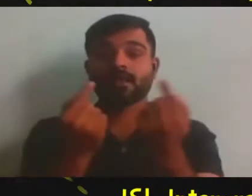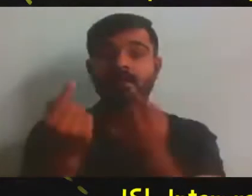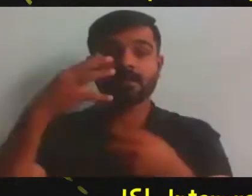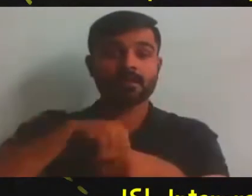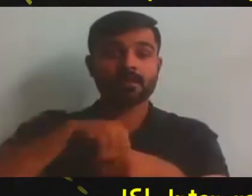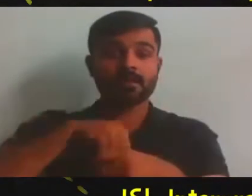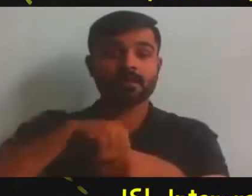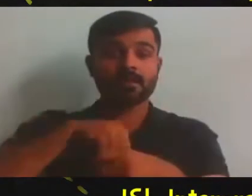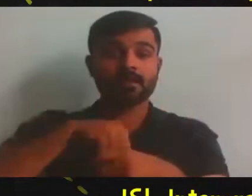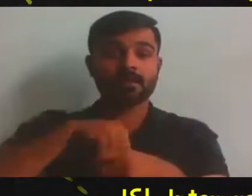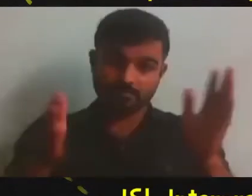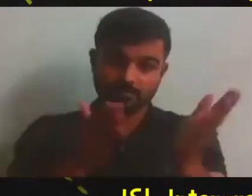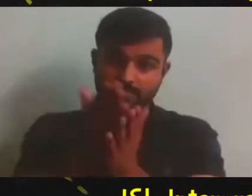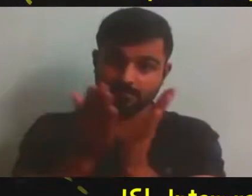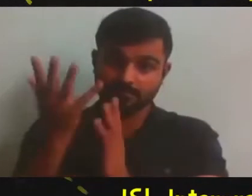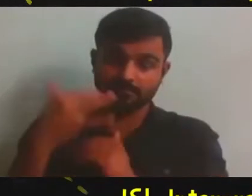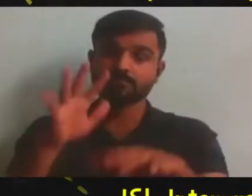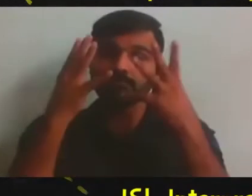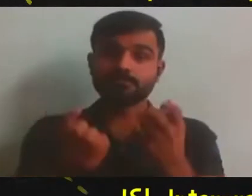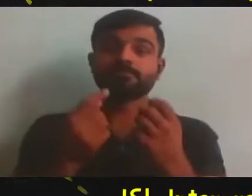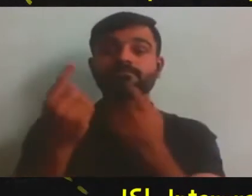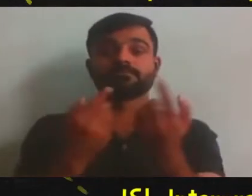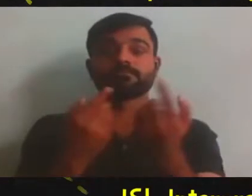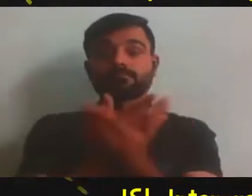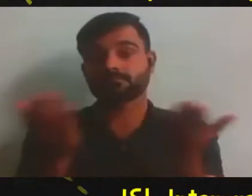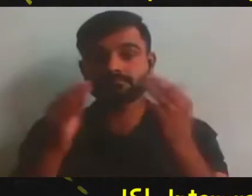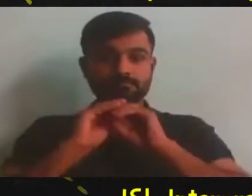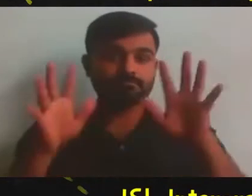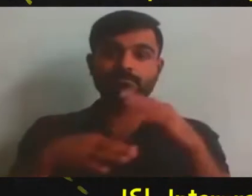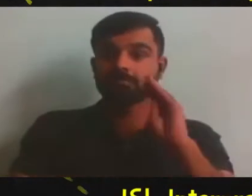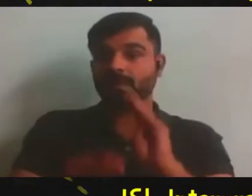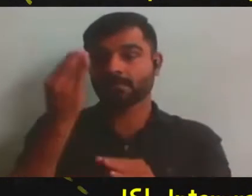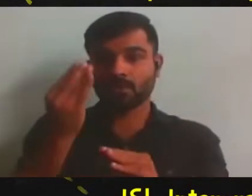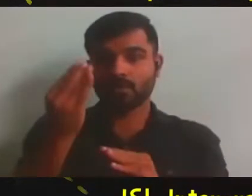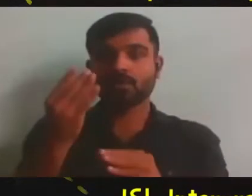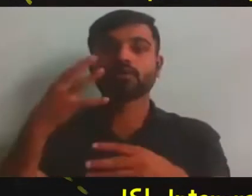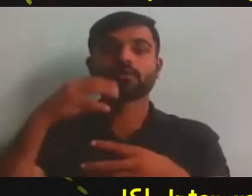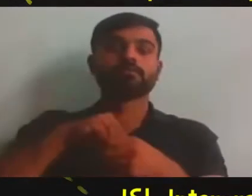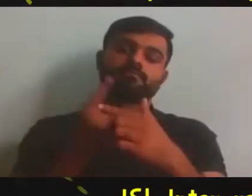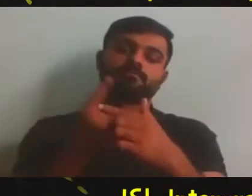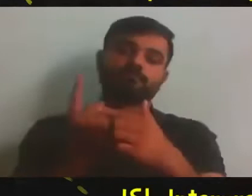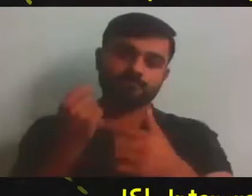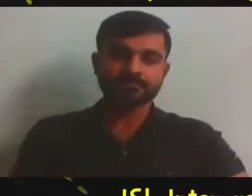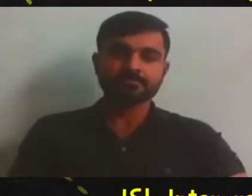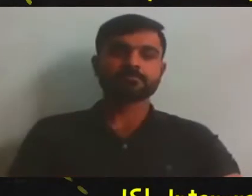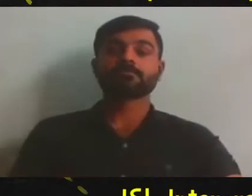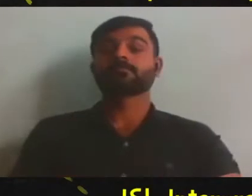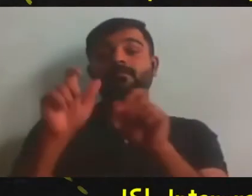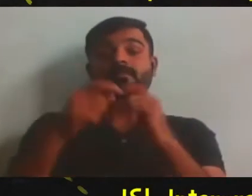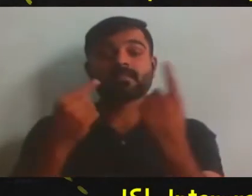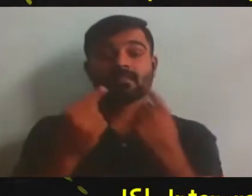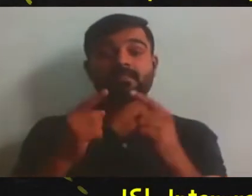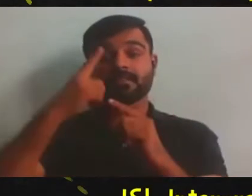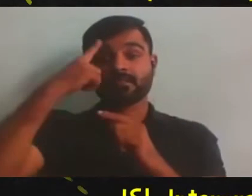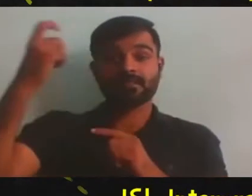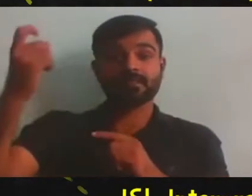wings. So we wanted to give each of them a spread, a little page layout joke. Each of these desires was